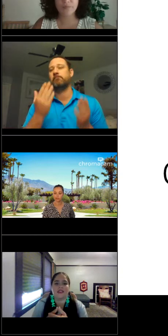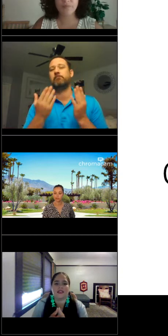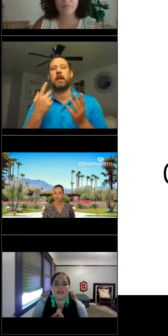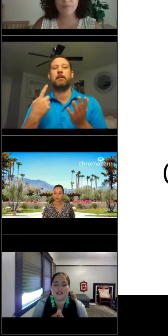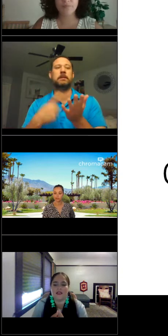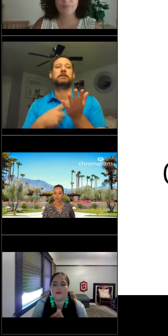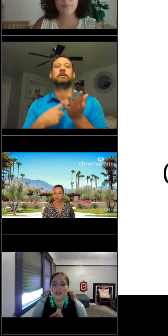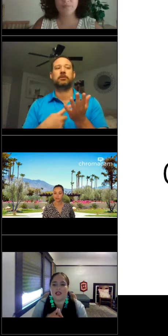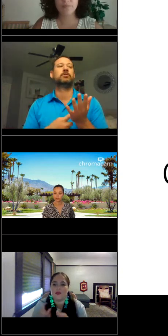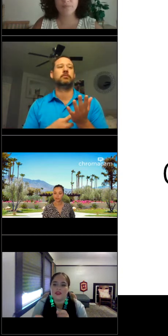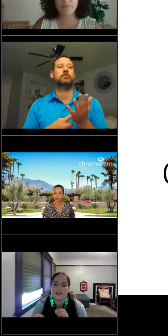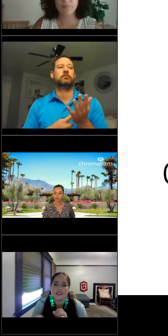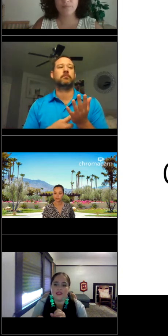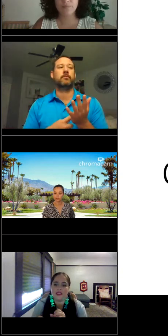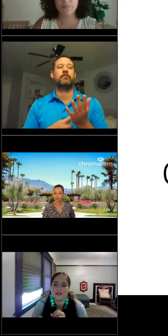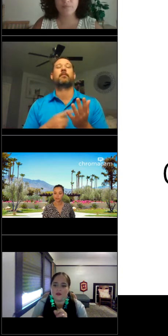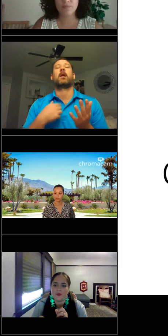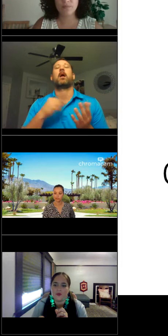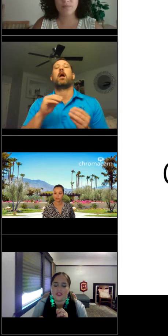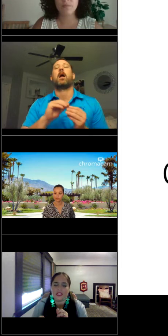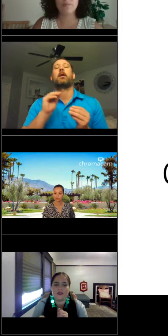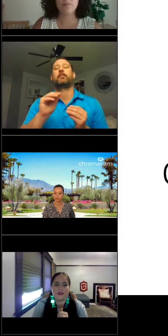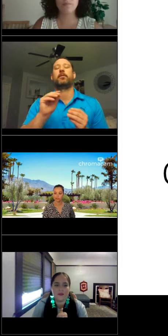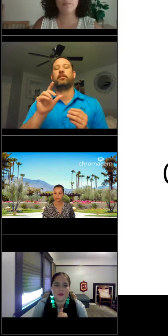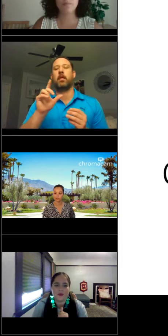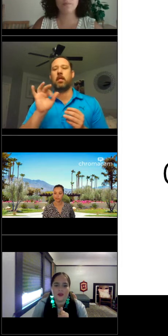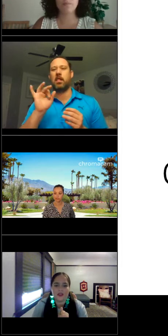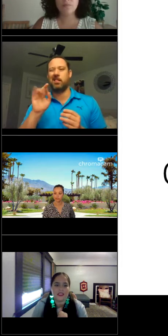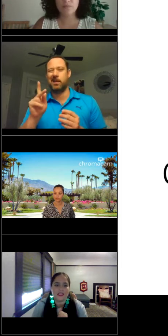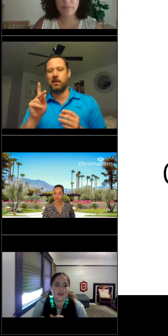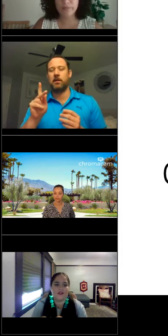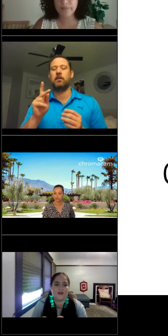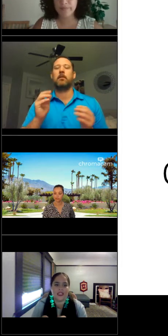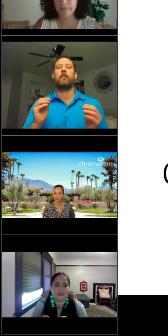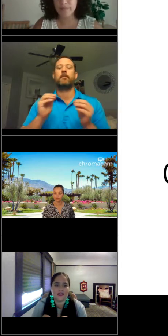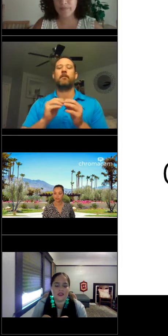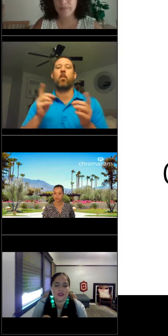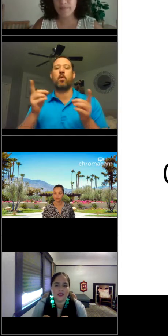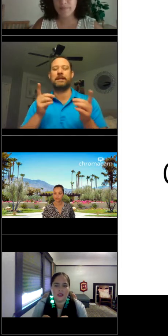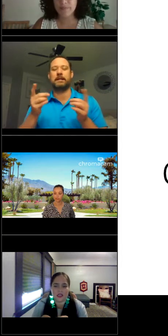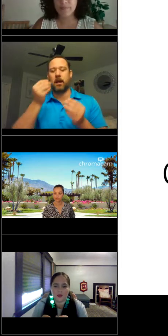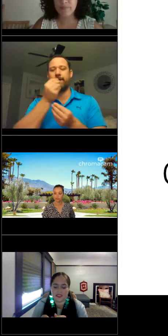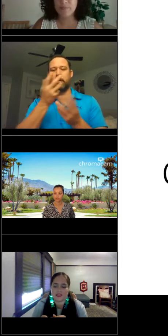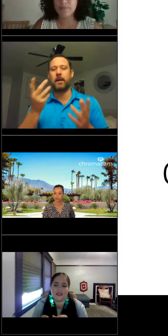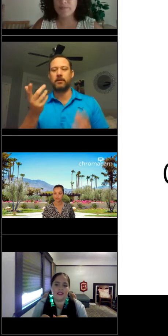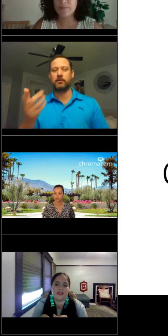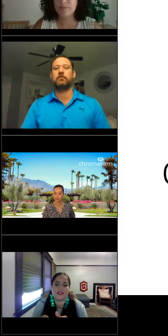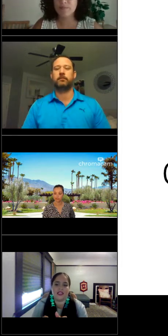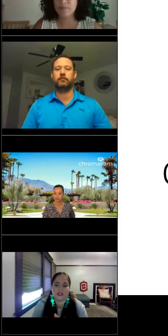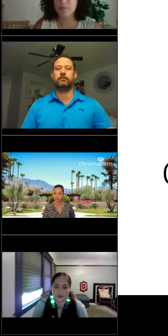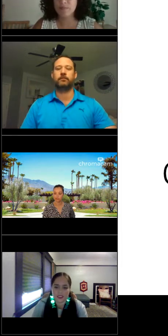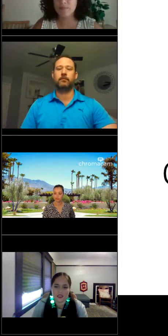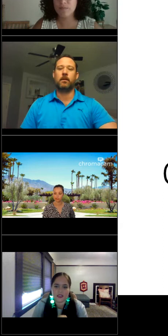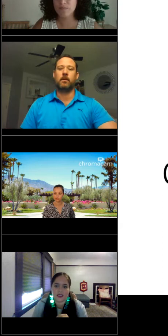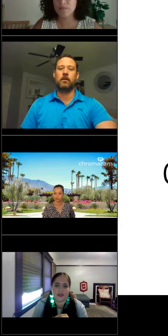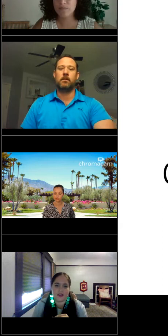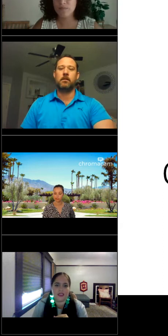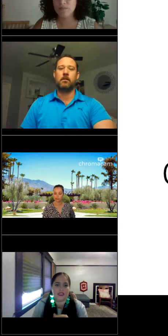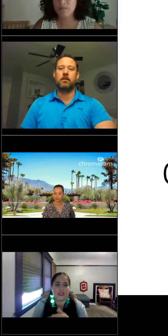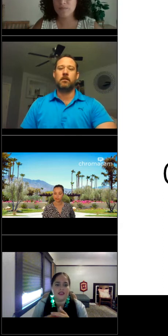about that at that time. I put the link there so people can get a little bit more detailed information. It is collected